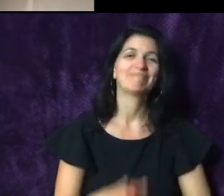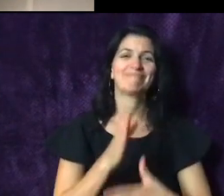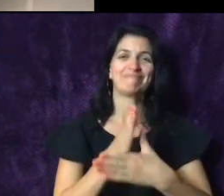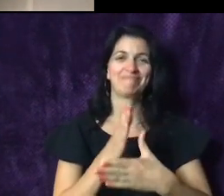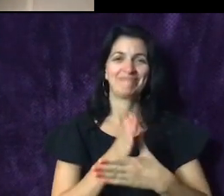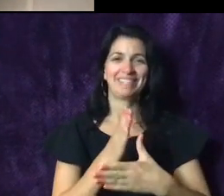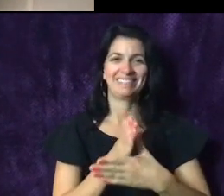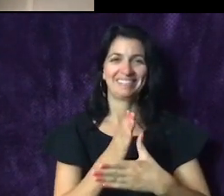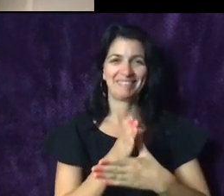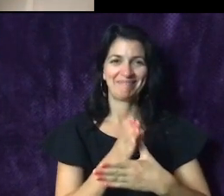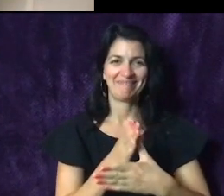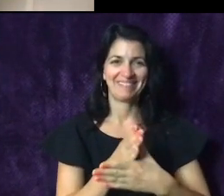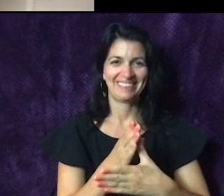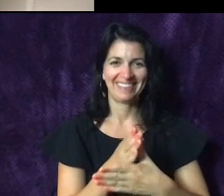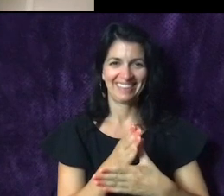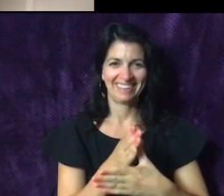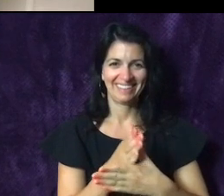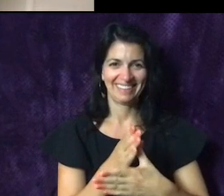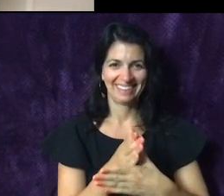Medium.